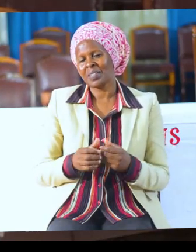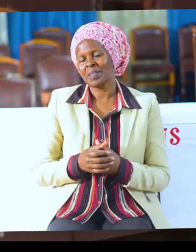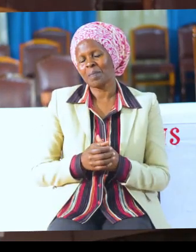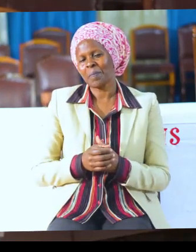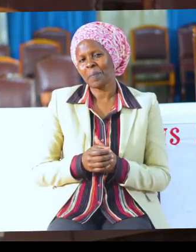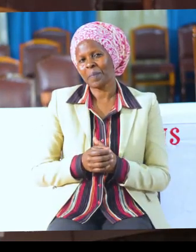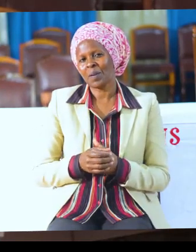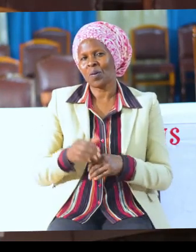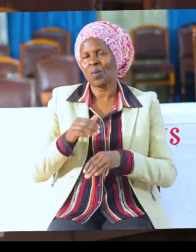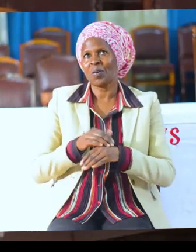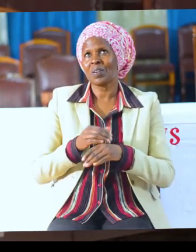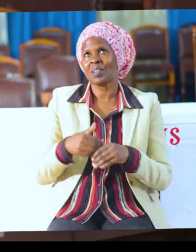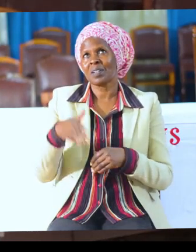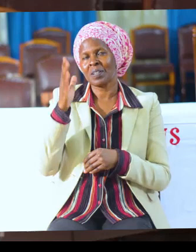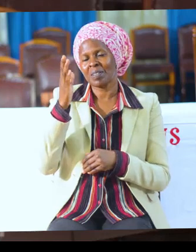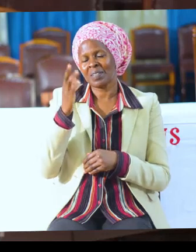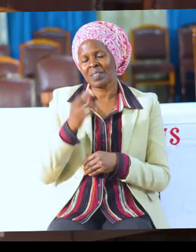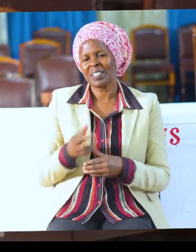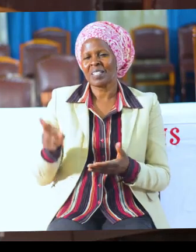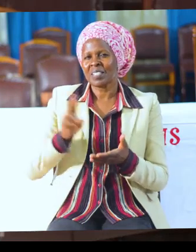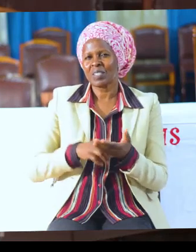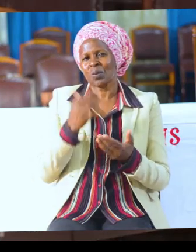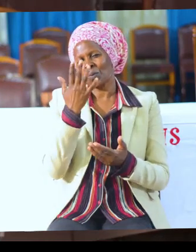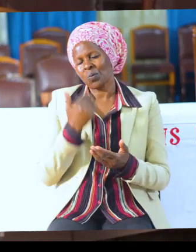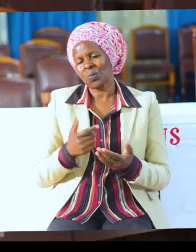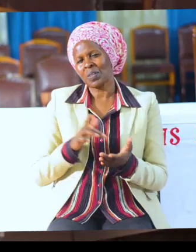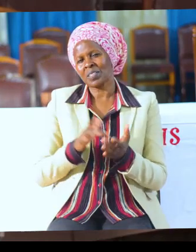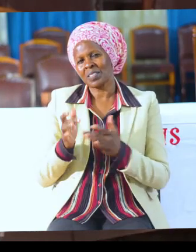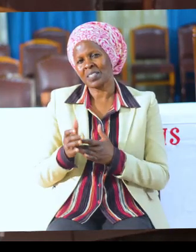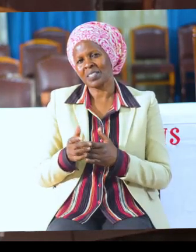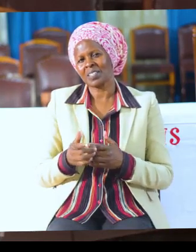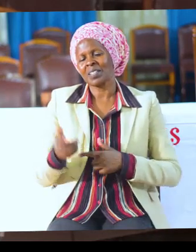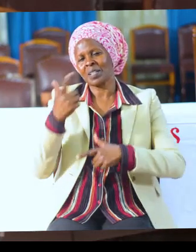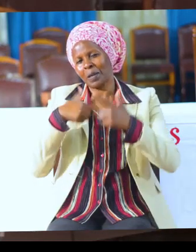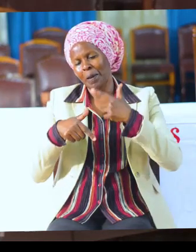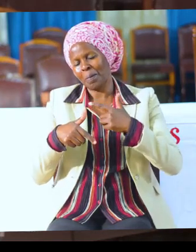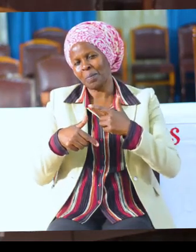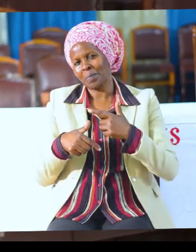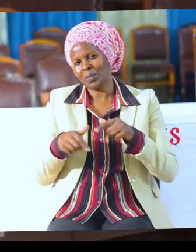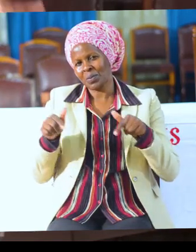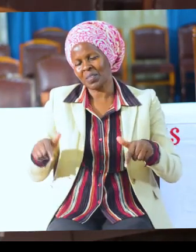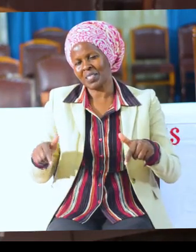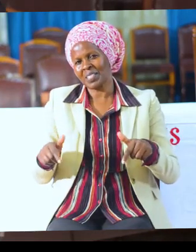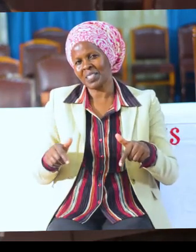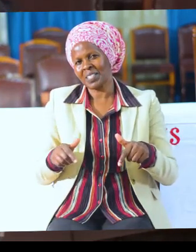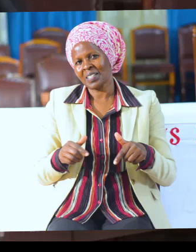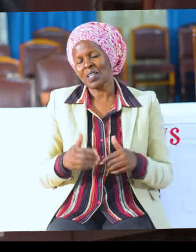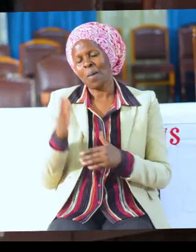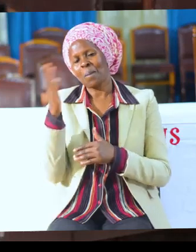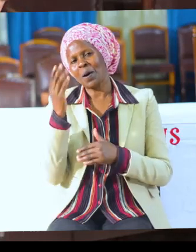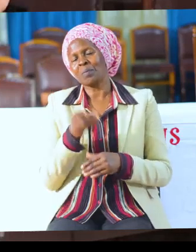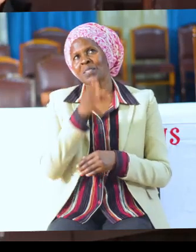relying, you know, on him. The reason why Jesus Christ came, and today we are saying it is the